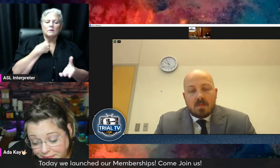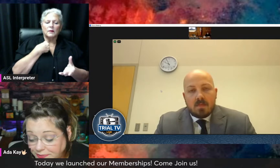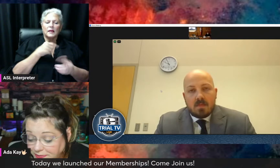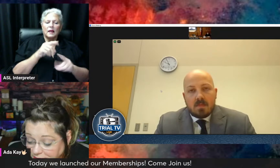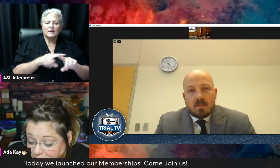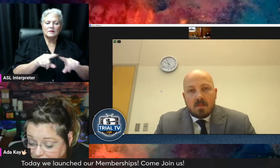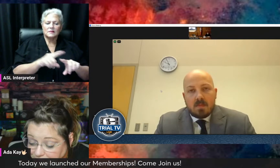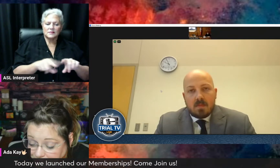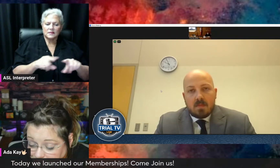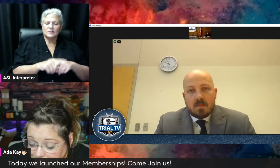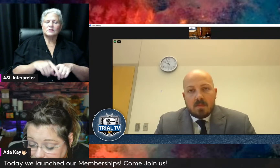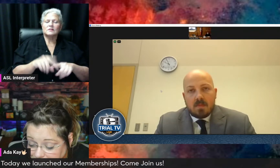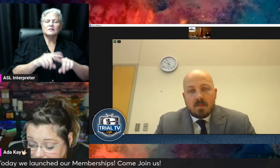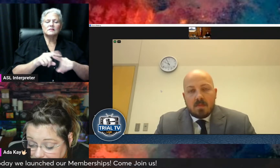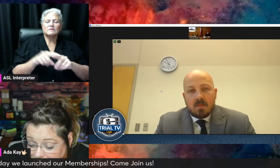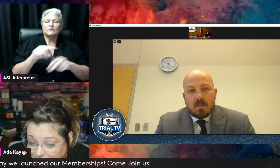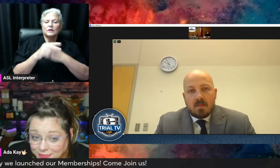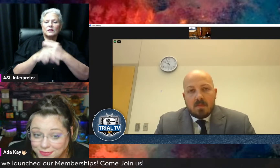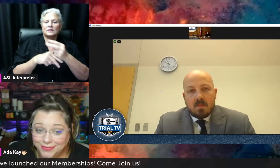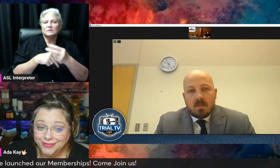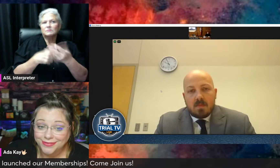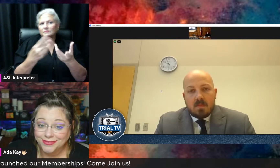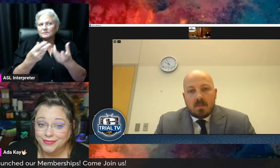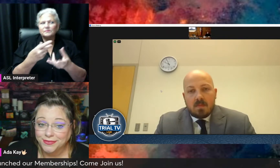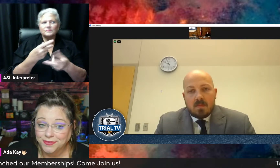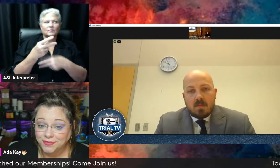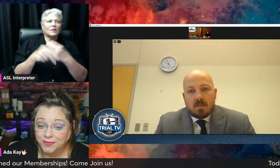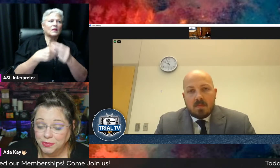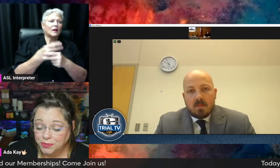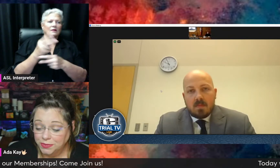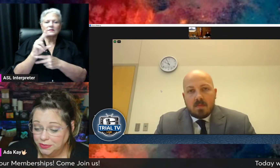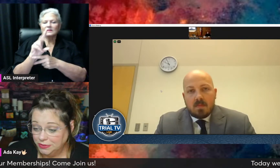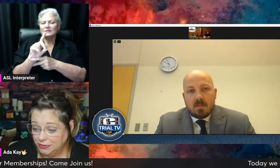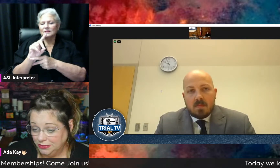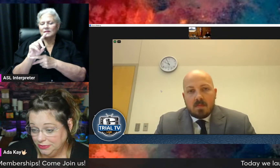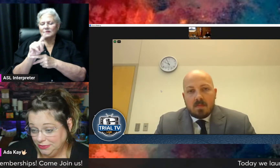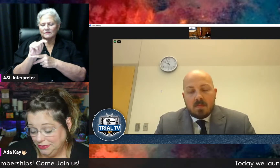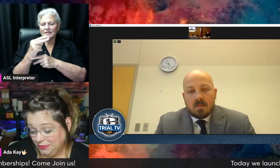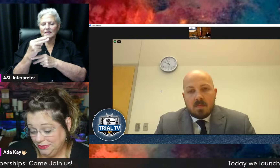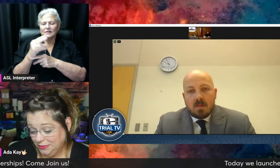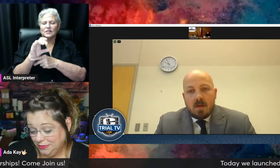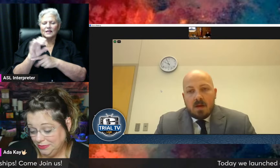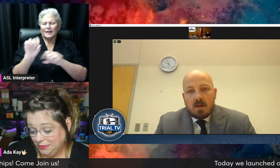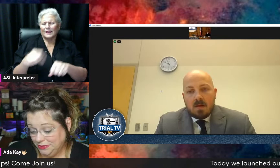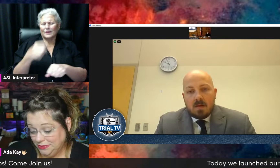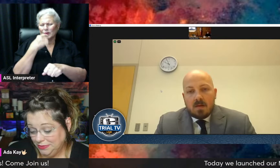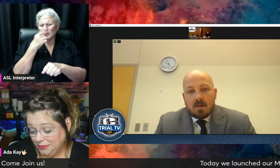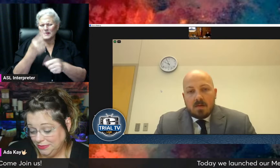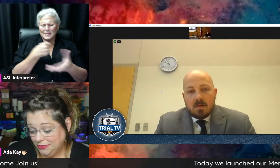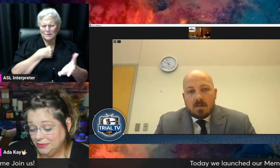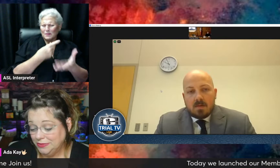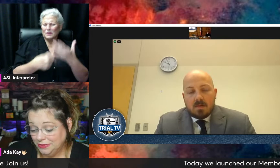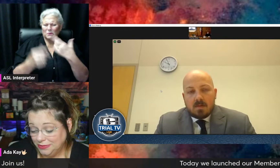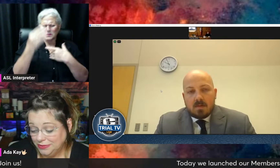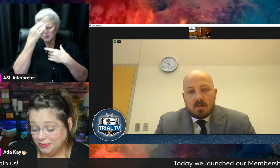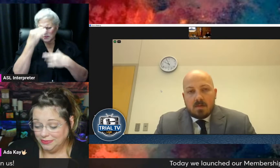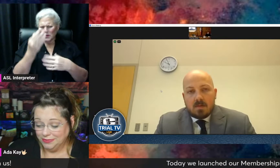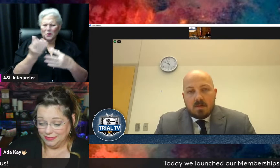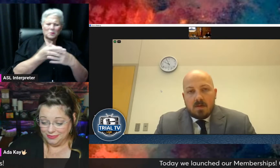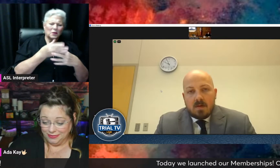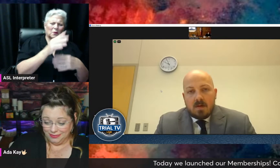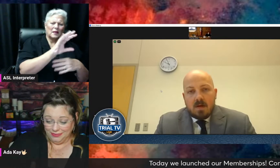of THC. Could you just briefly tell me what you know about that between like the delta 9, delta